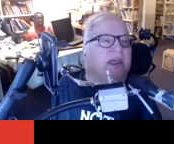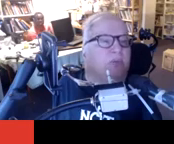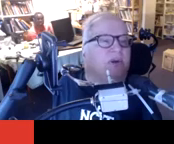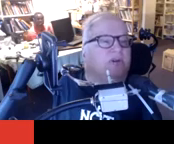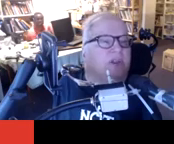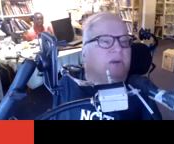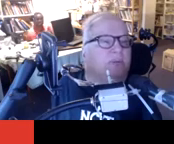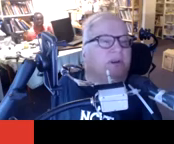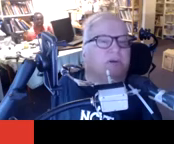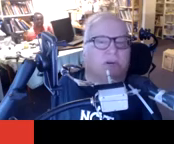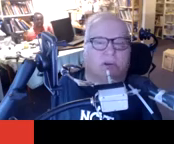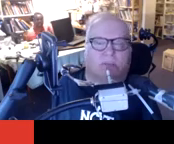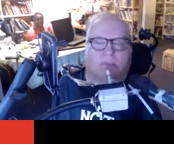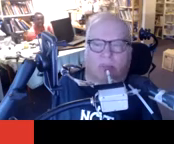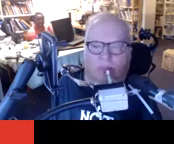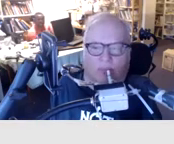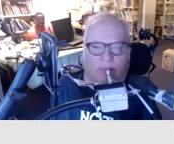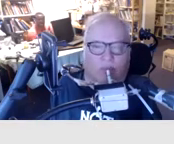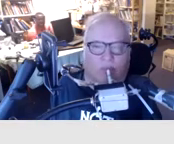Anita Cameron, slide, please.